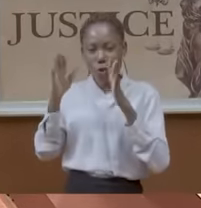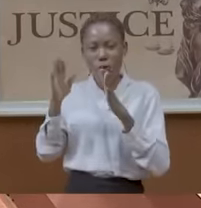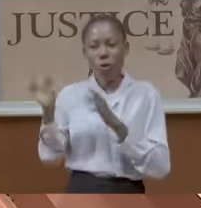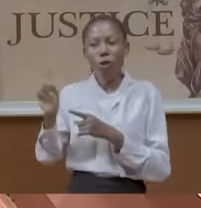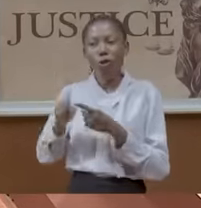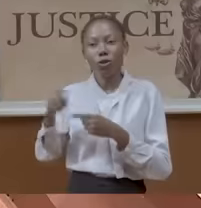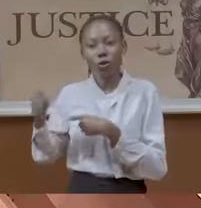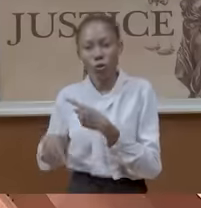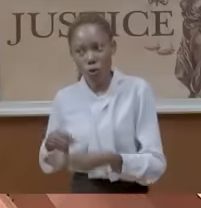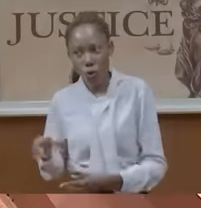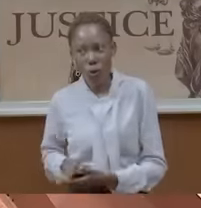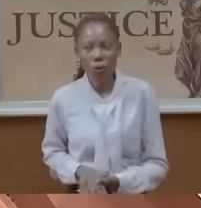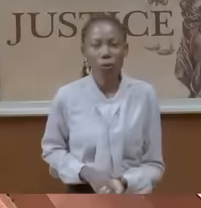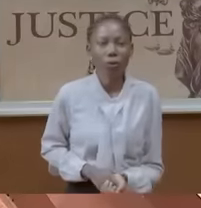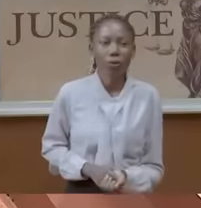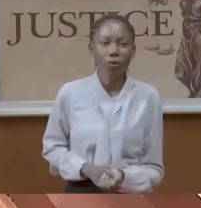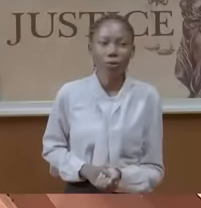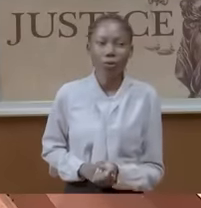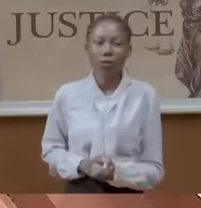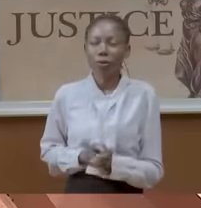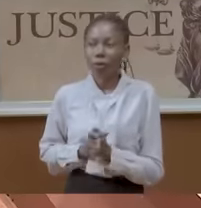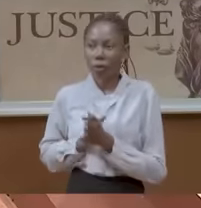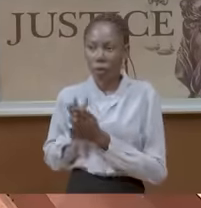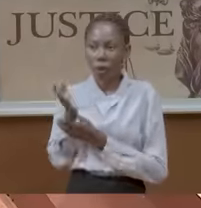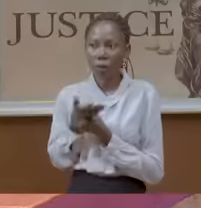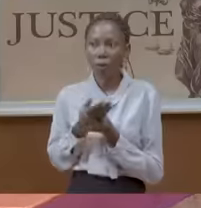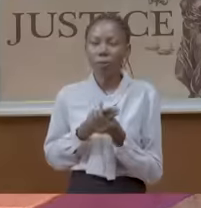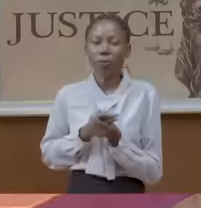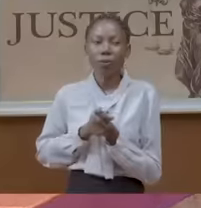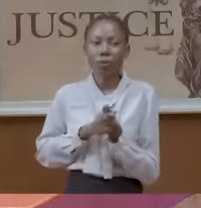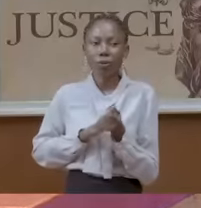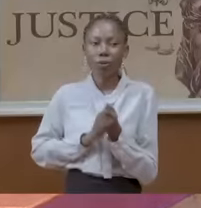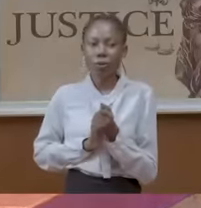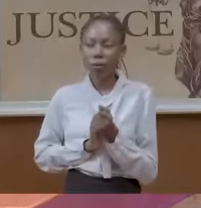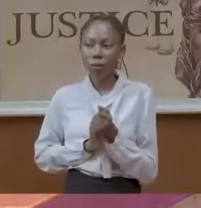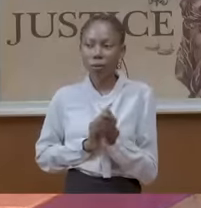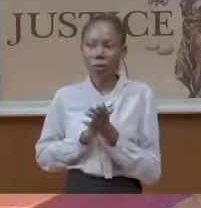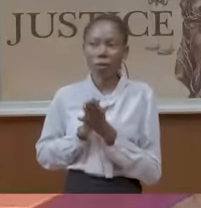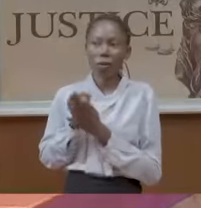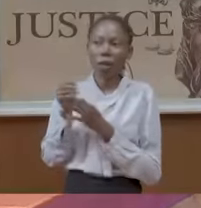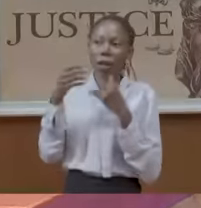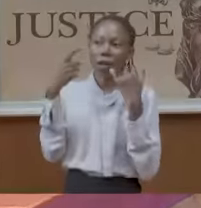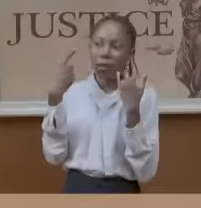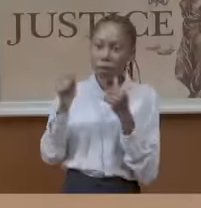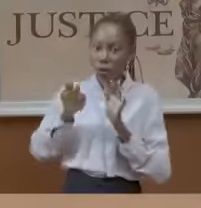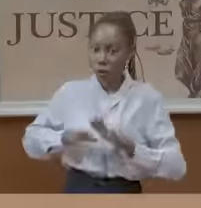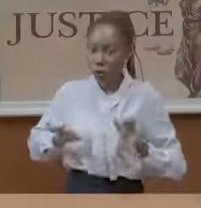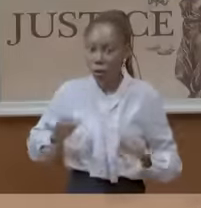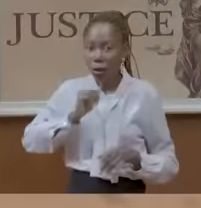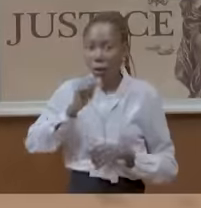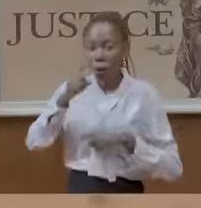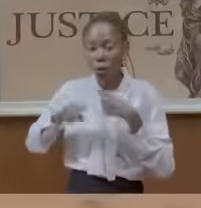to sell. She know that she would tell me she can. About the children. I will go. I'm going to that. That's the question I'm asking. The question now: the issue of the